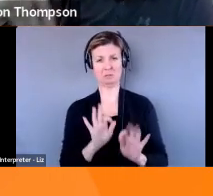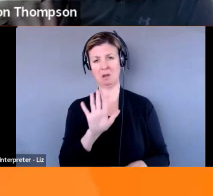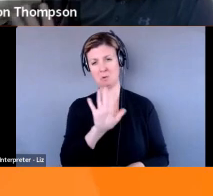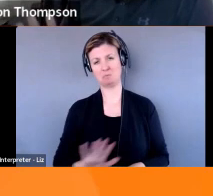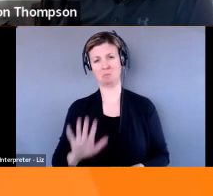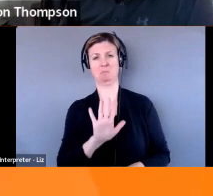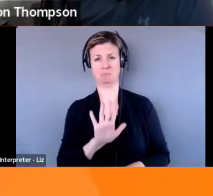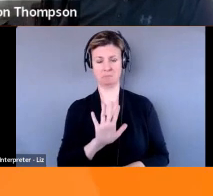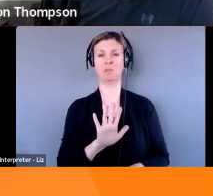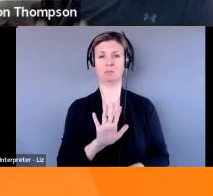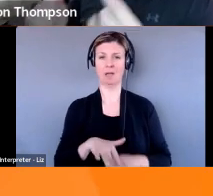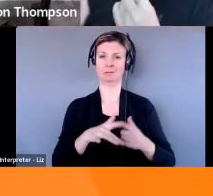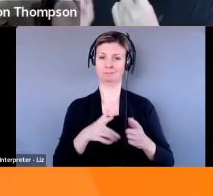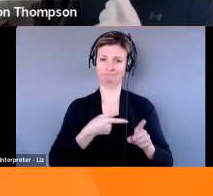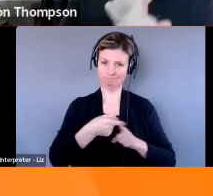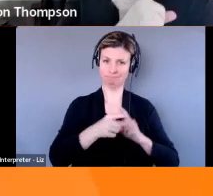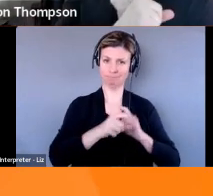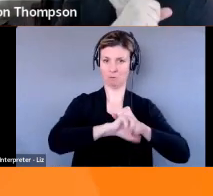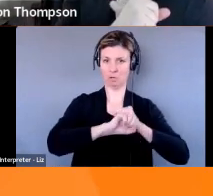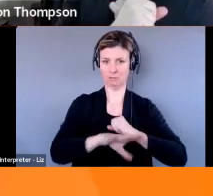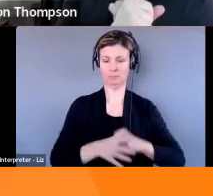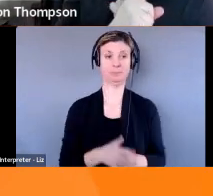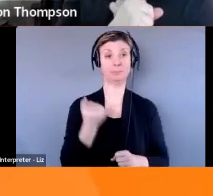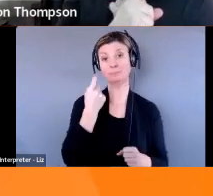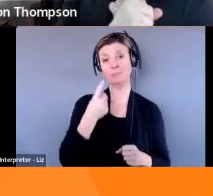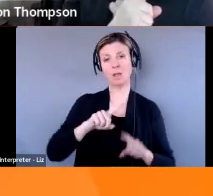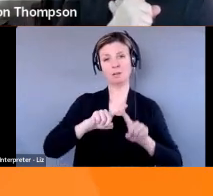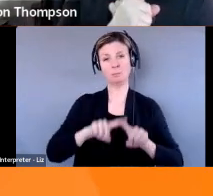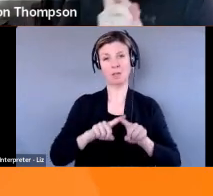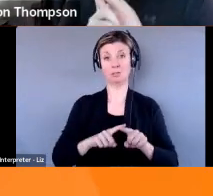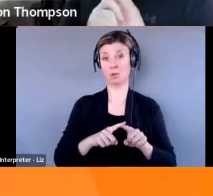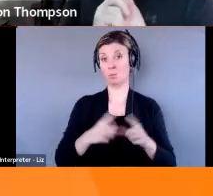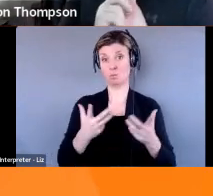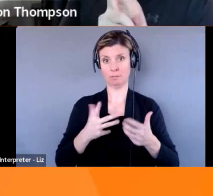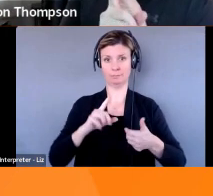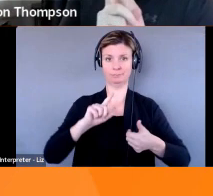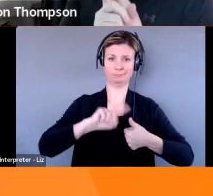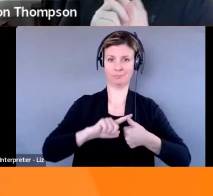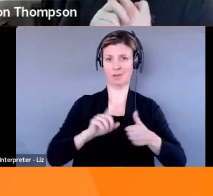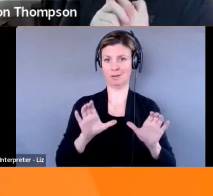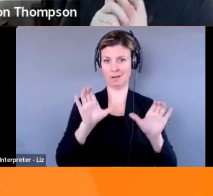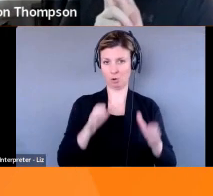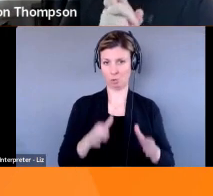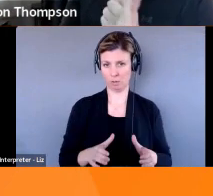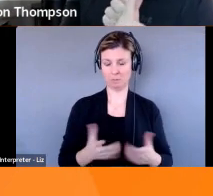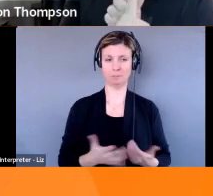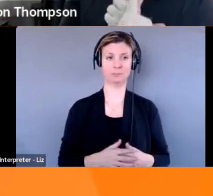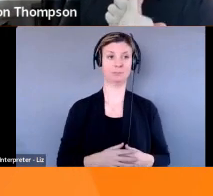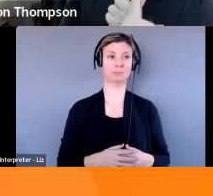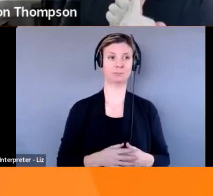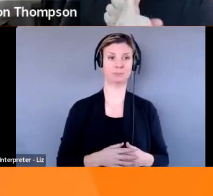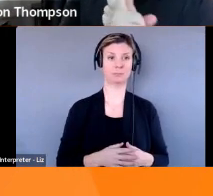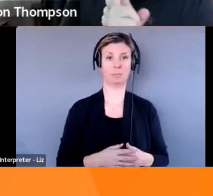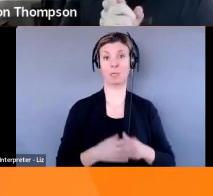on a number of factors. One being the category. Okay. If we are in the